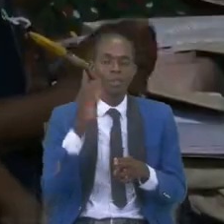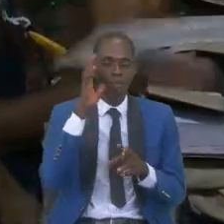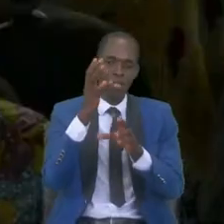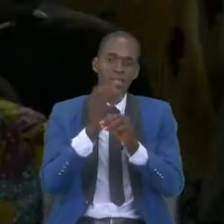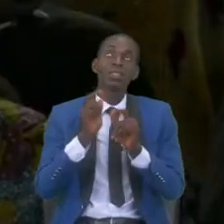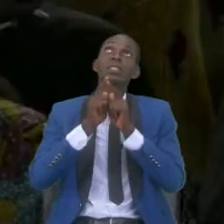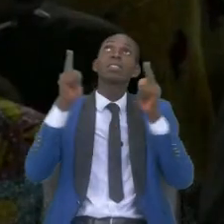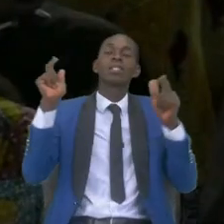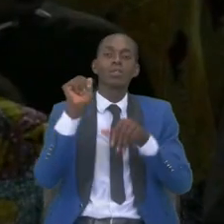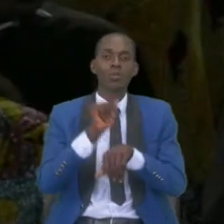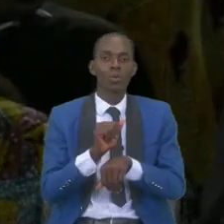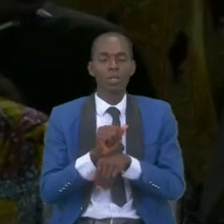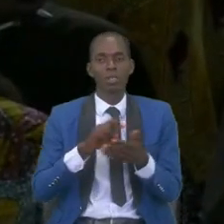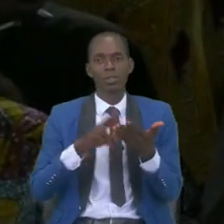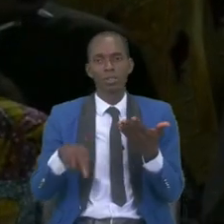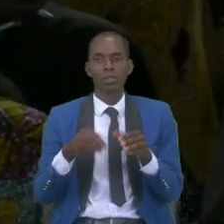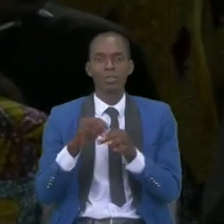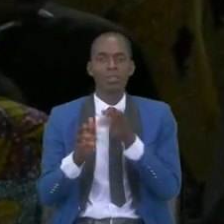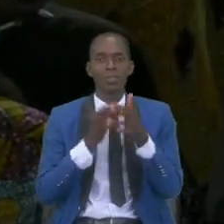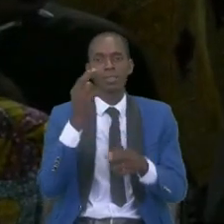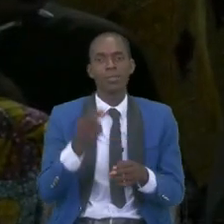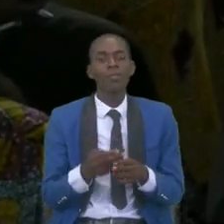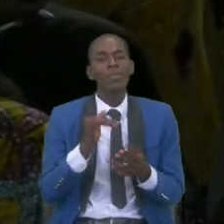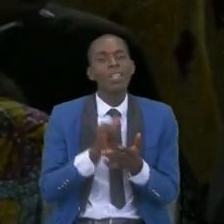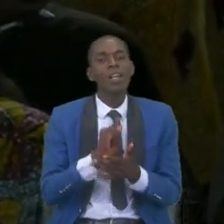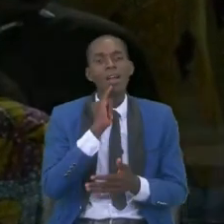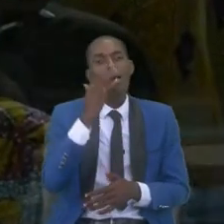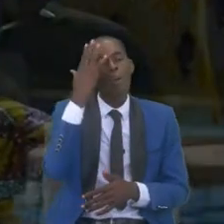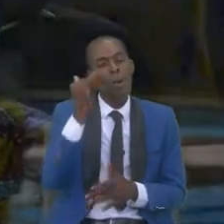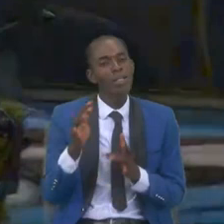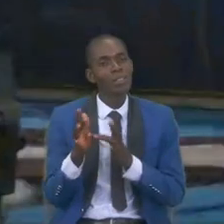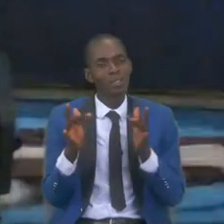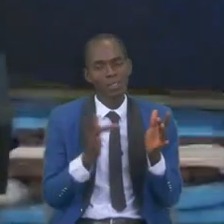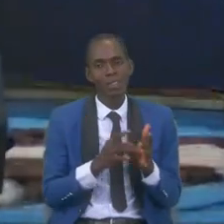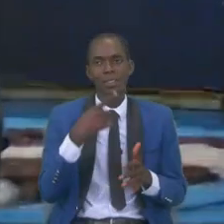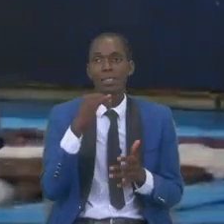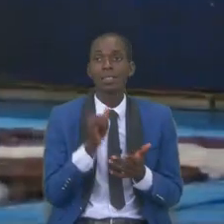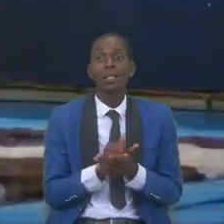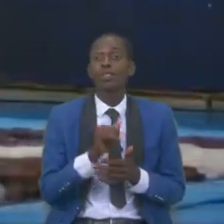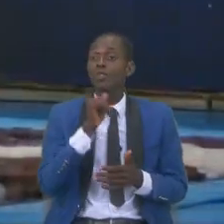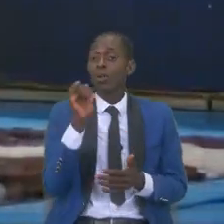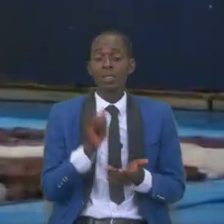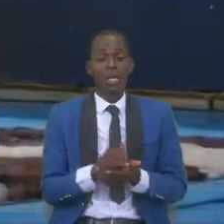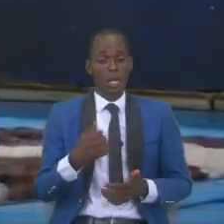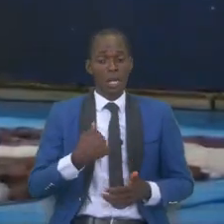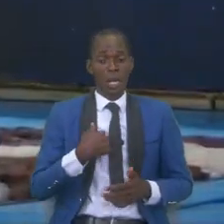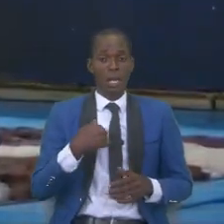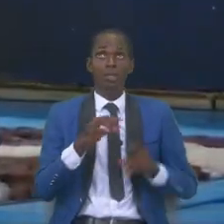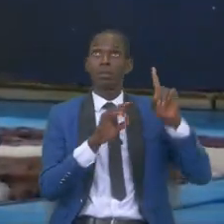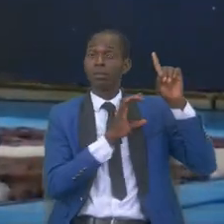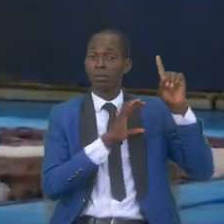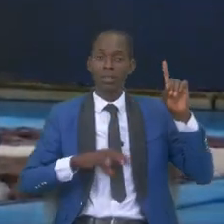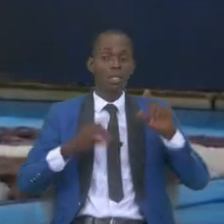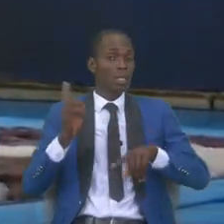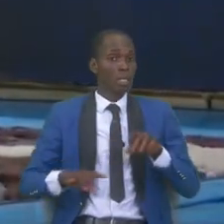Jesus' name. That's the reason Jesus said, not that you couldn't have done them if those things were here on earth at